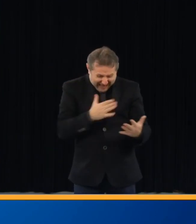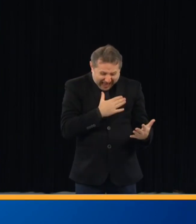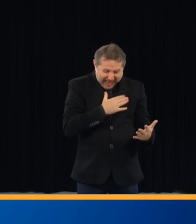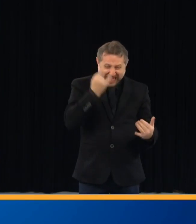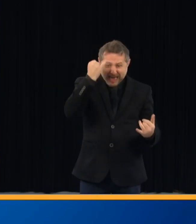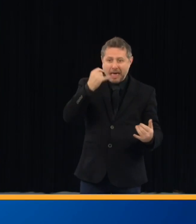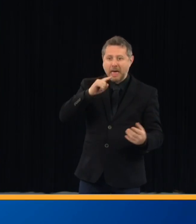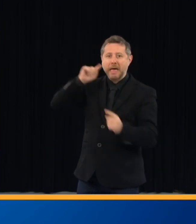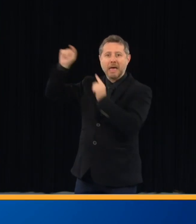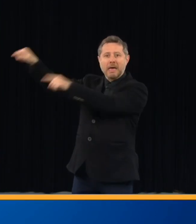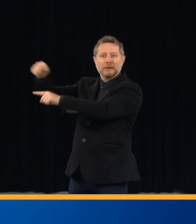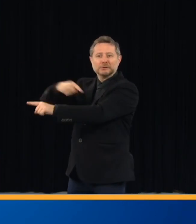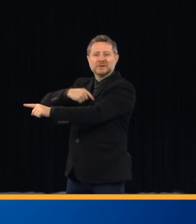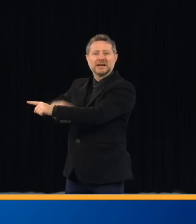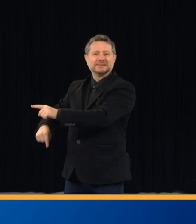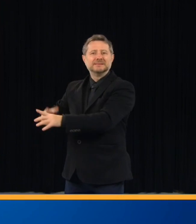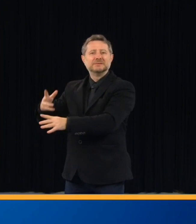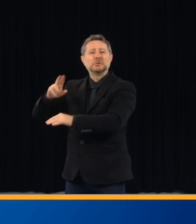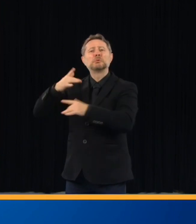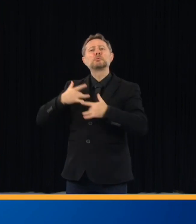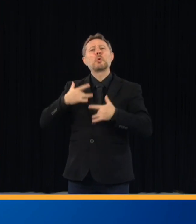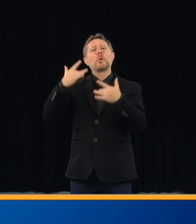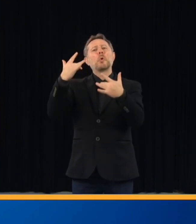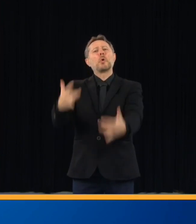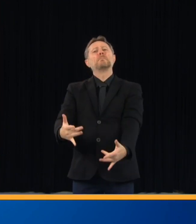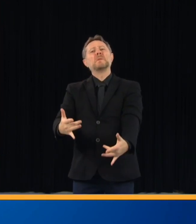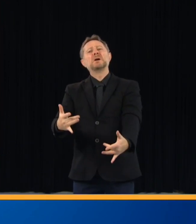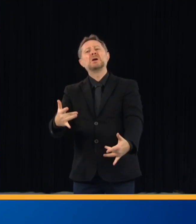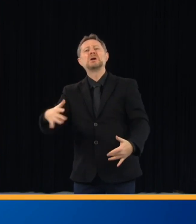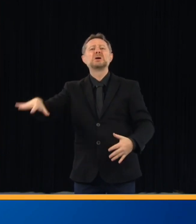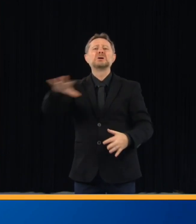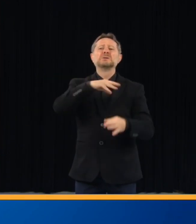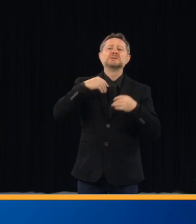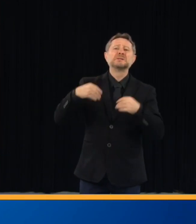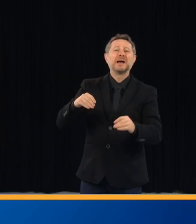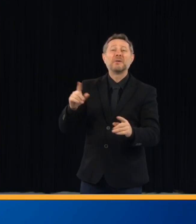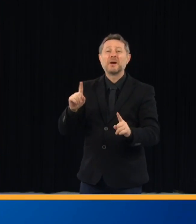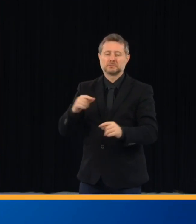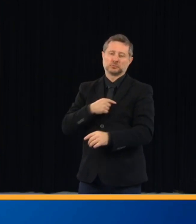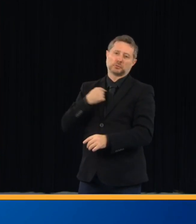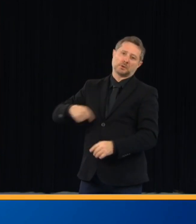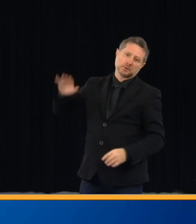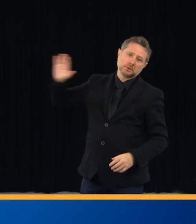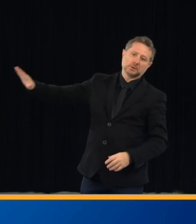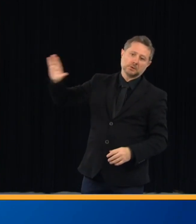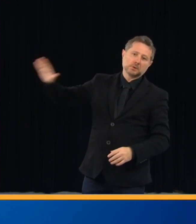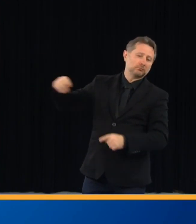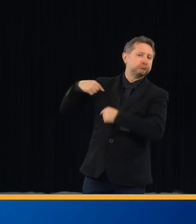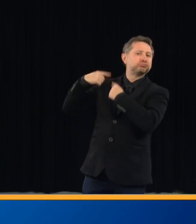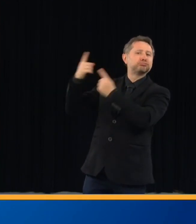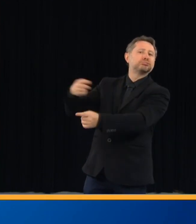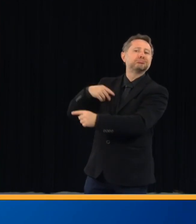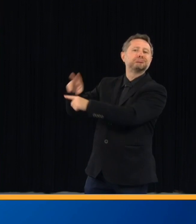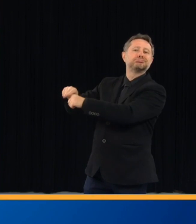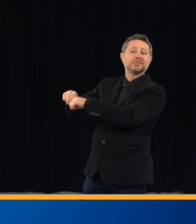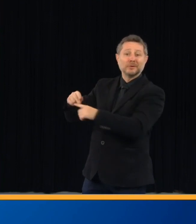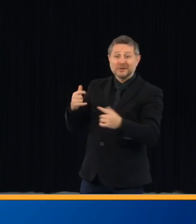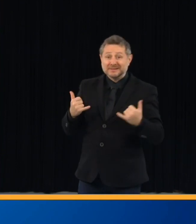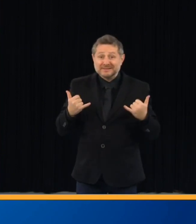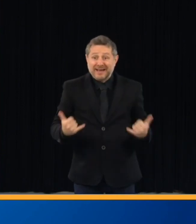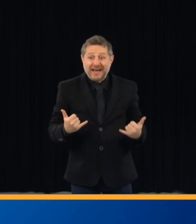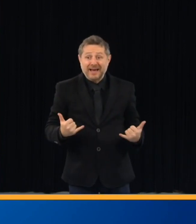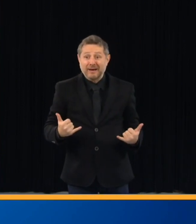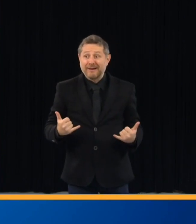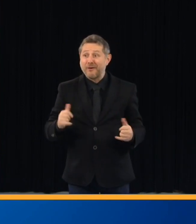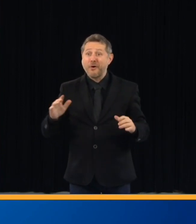products in the normal marketplace were being produced in China. And now you have everyone shopping